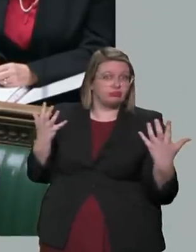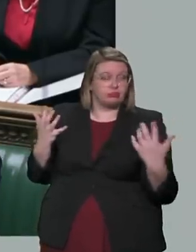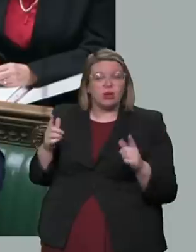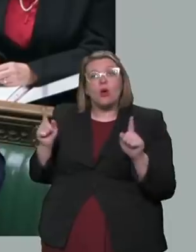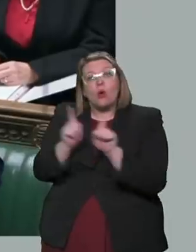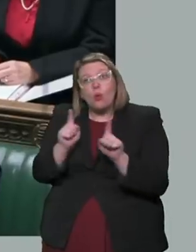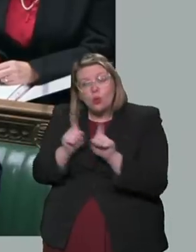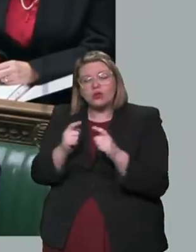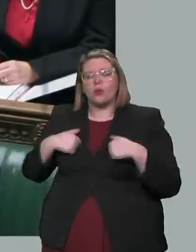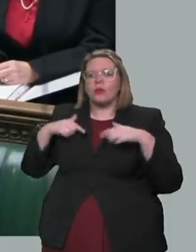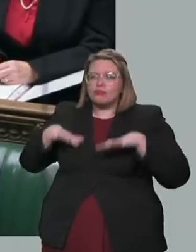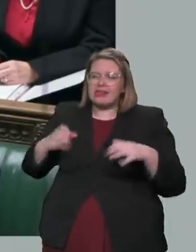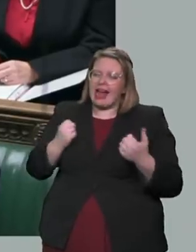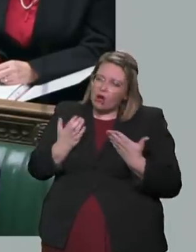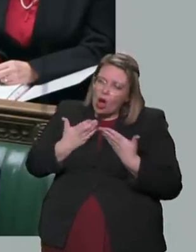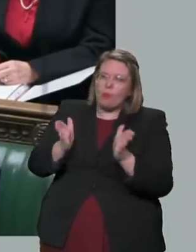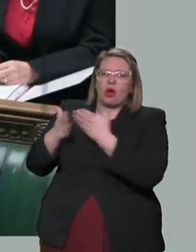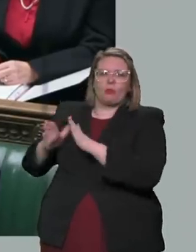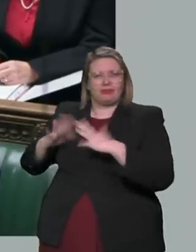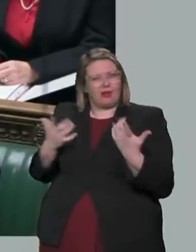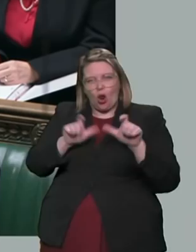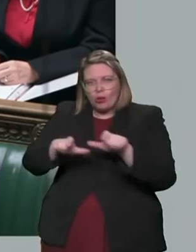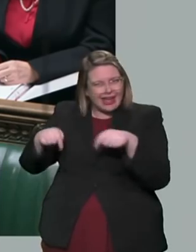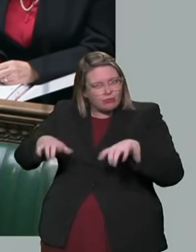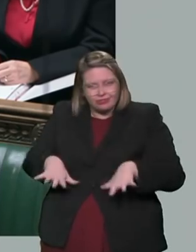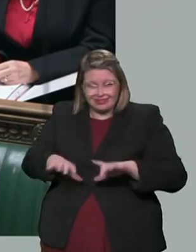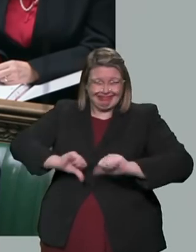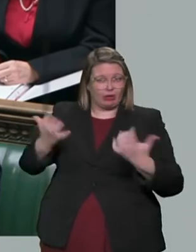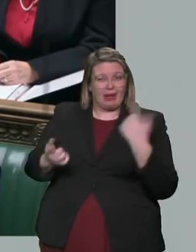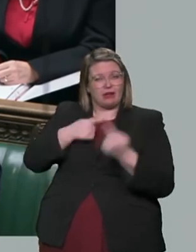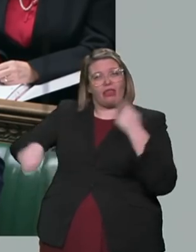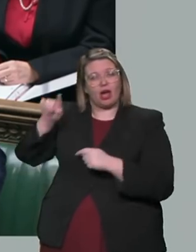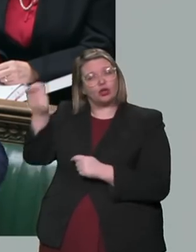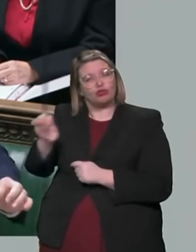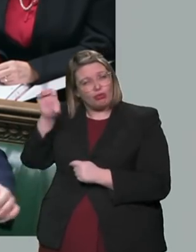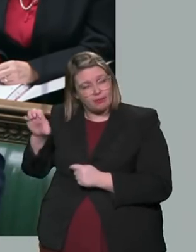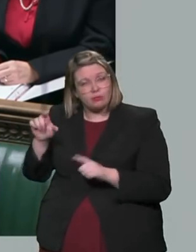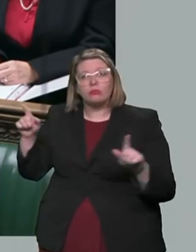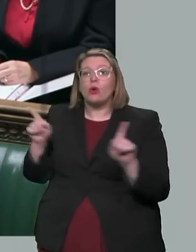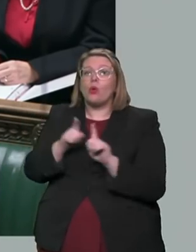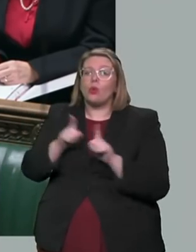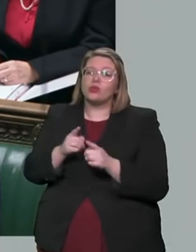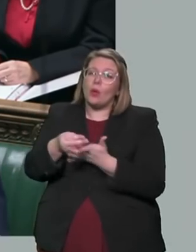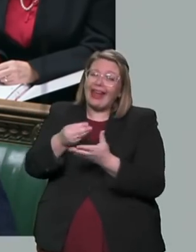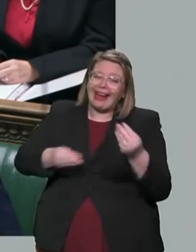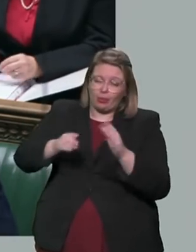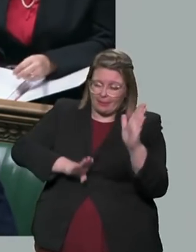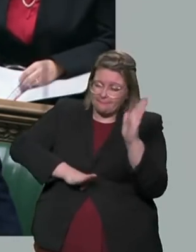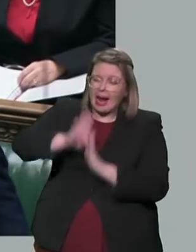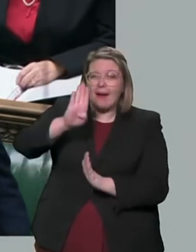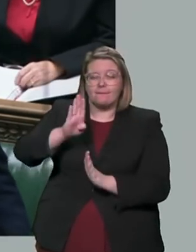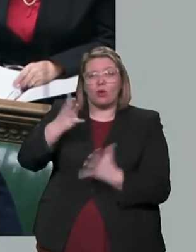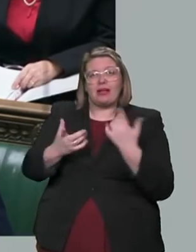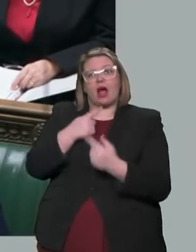the most open society and economy in Europe, but we also have the fastest economic growth in the